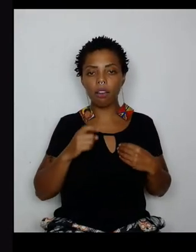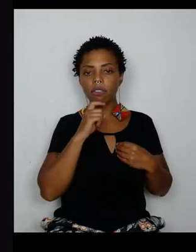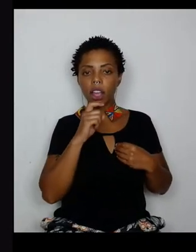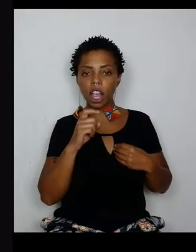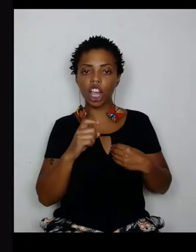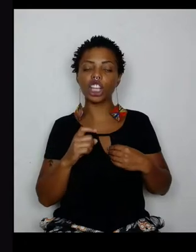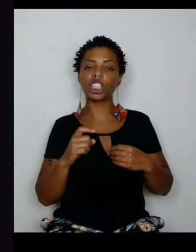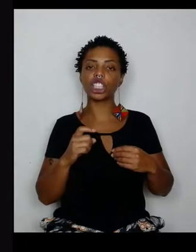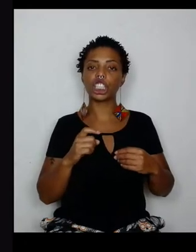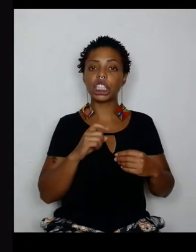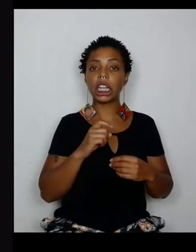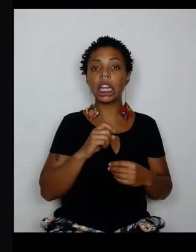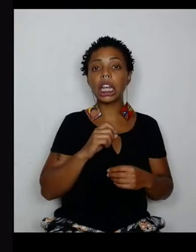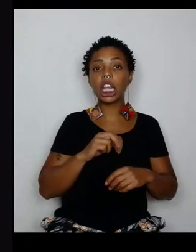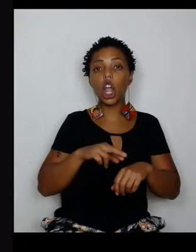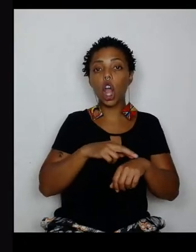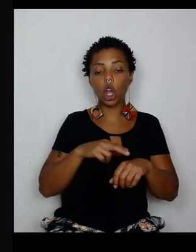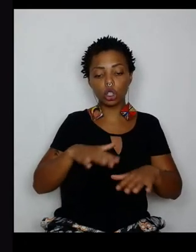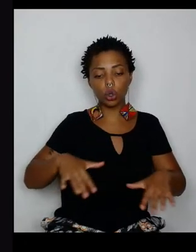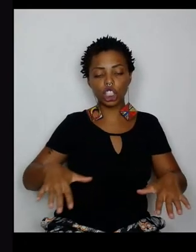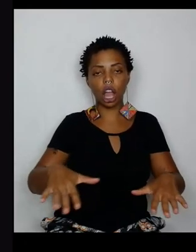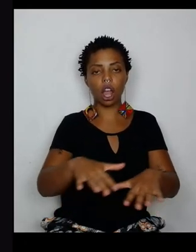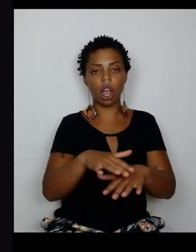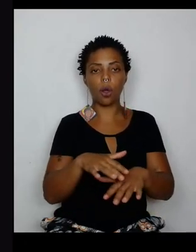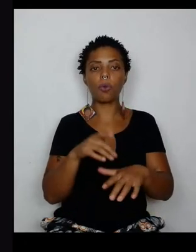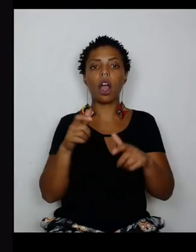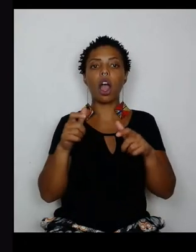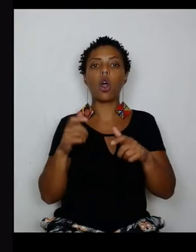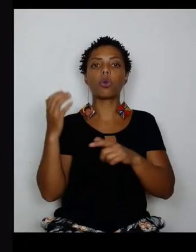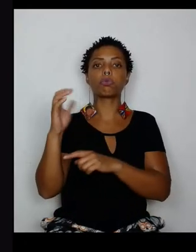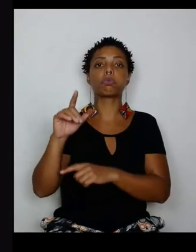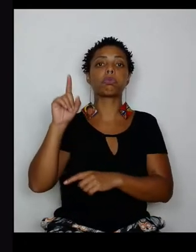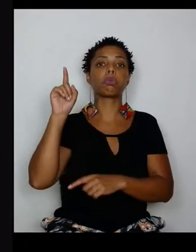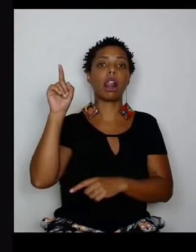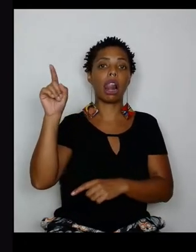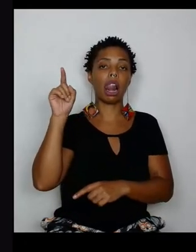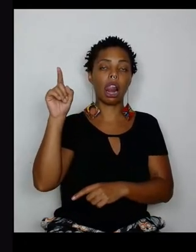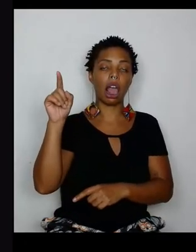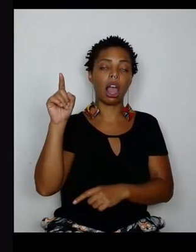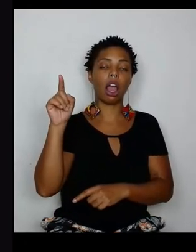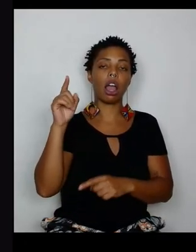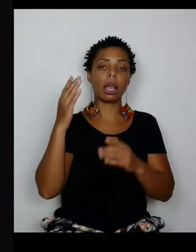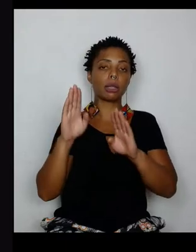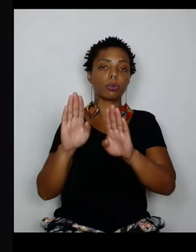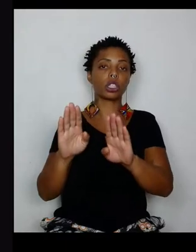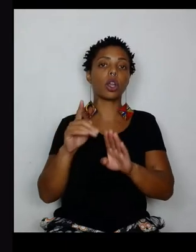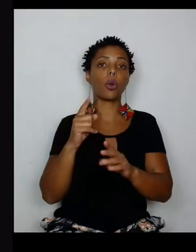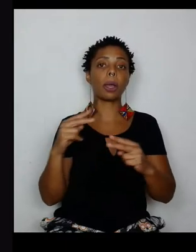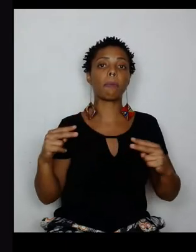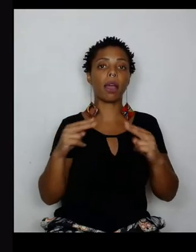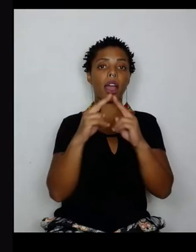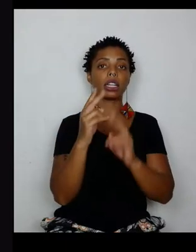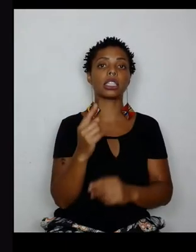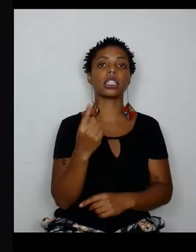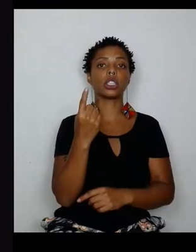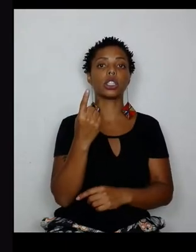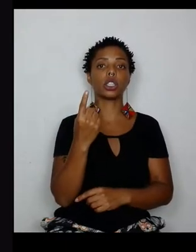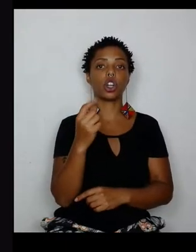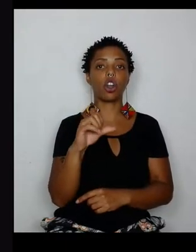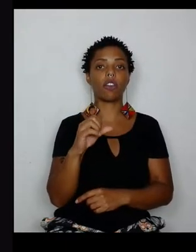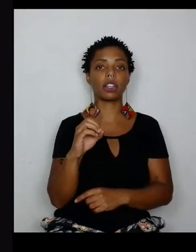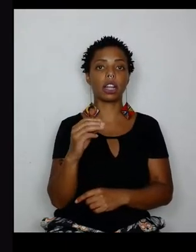1903 and may have been completed quickly for it to be dispatched to france